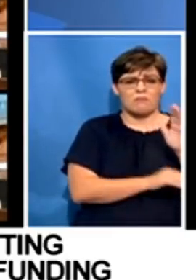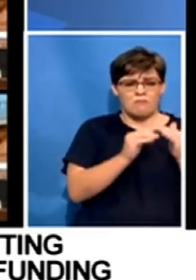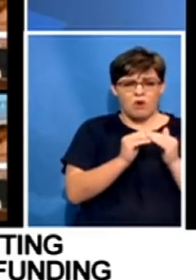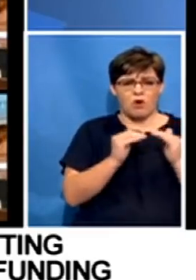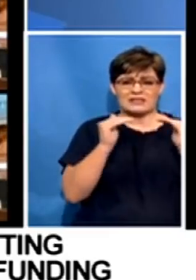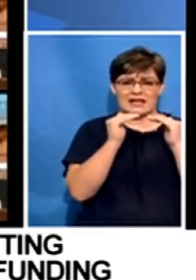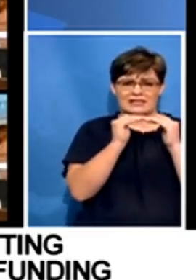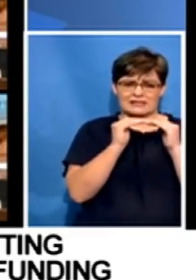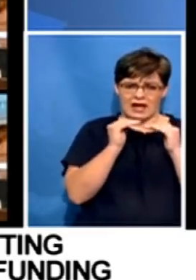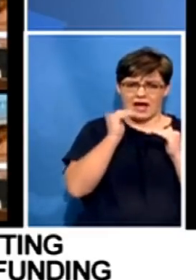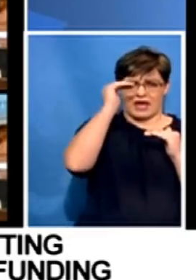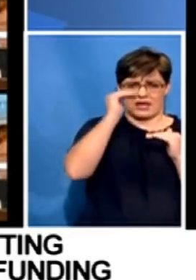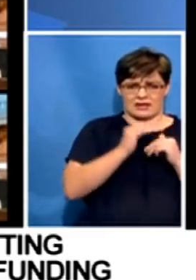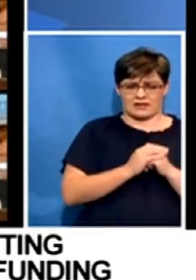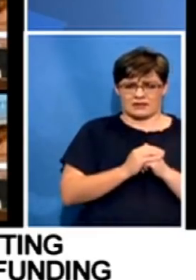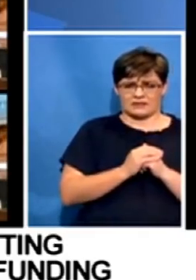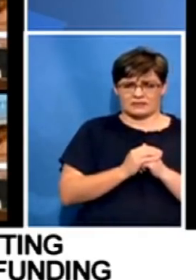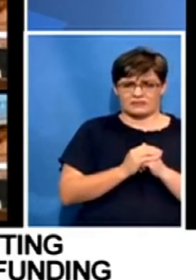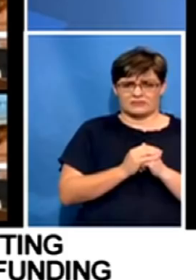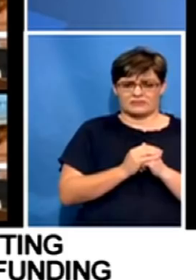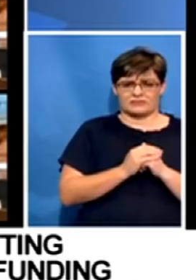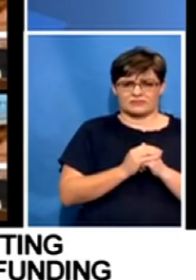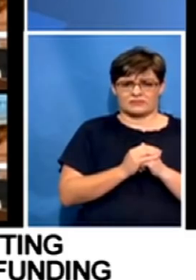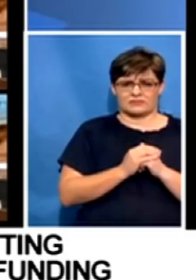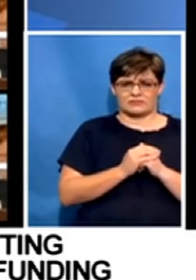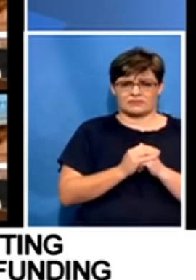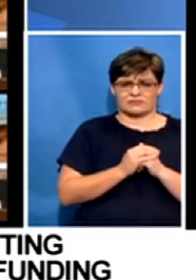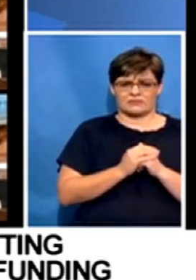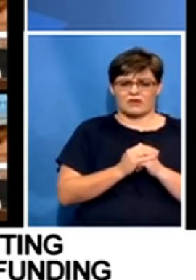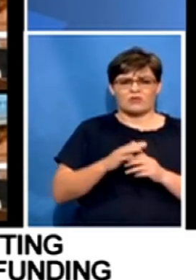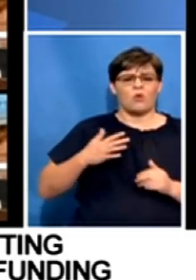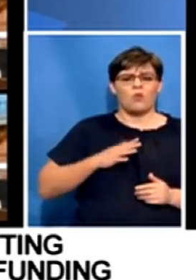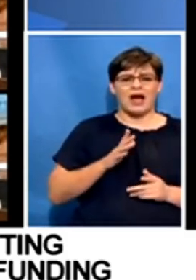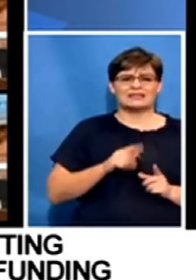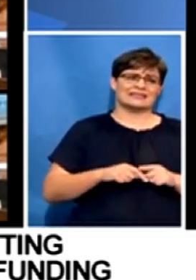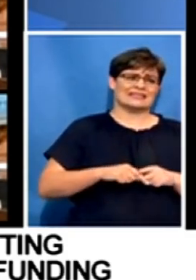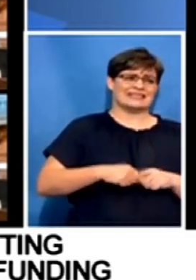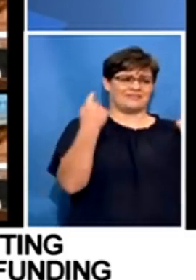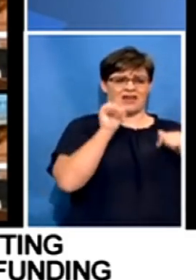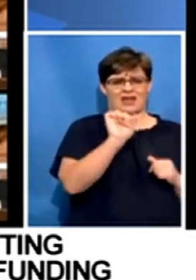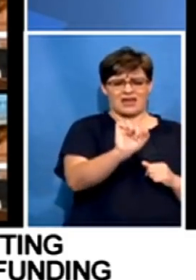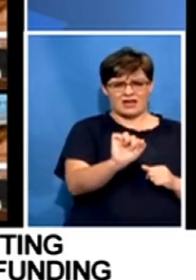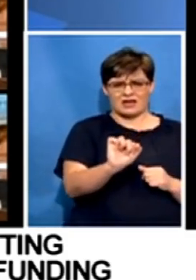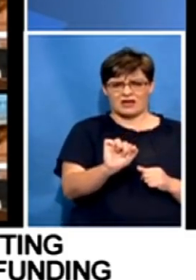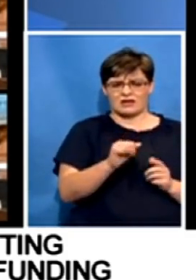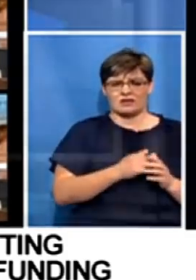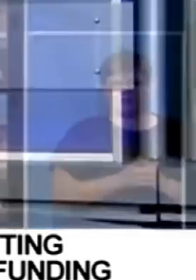Maybe where I don't want to say differ with you is the point I would make is that even with that.